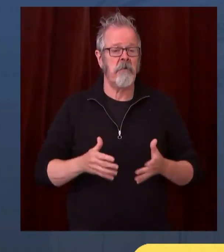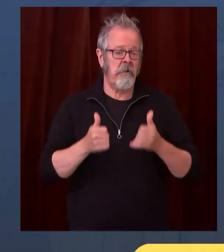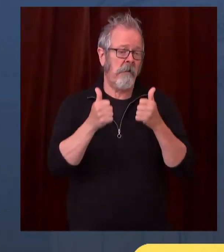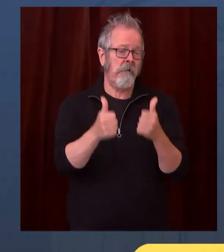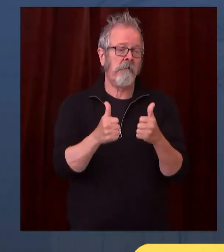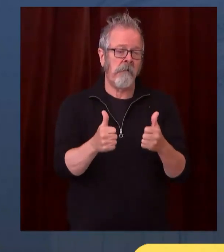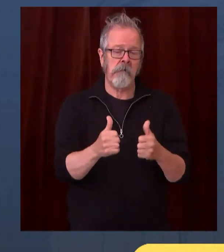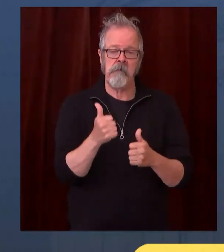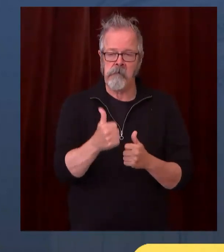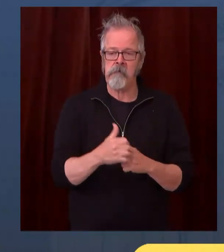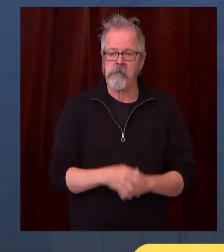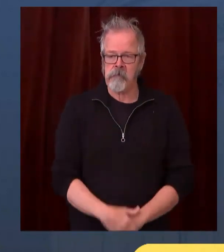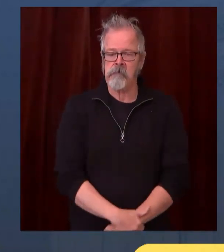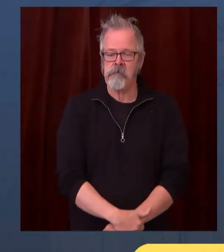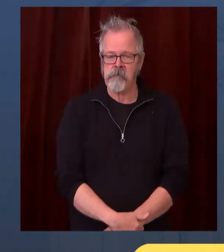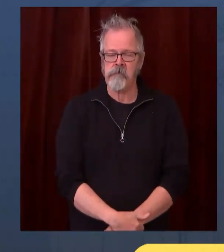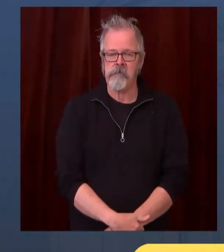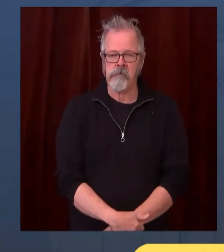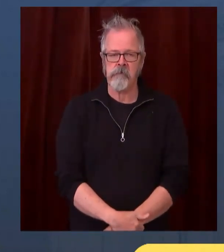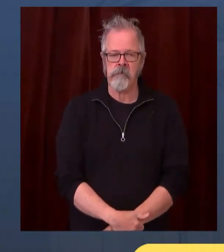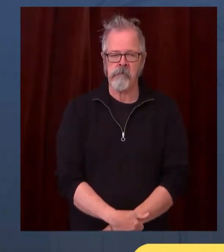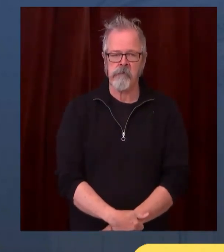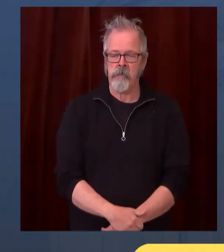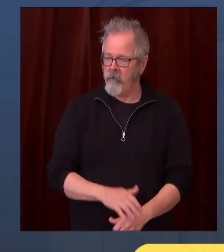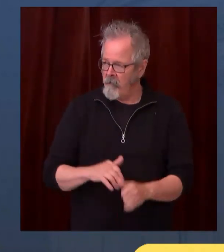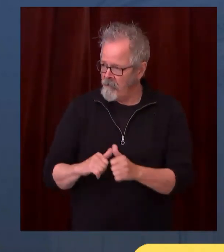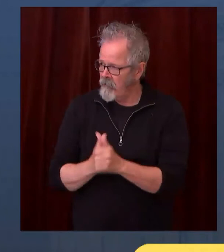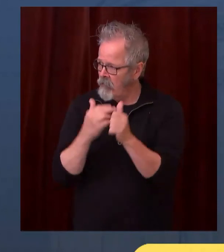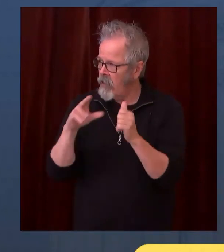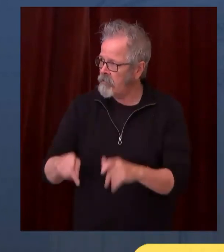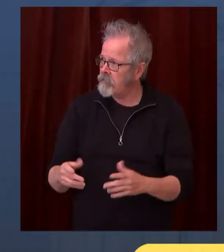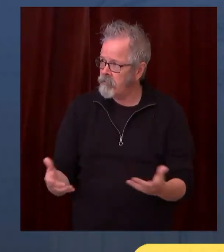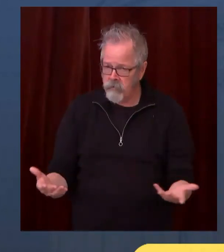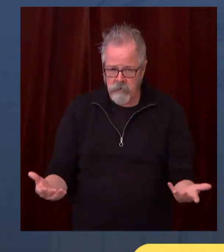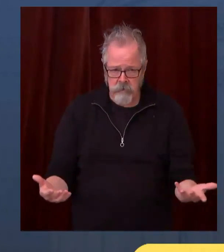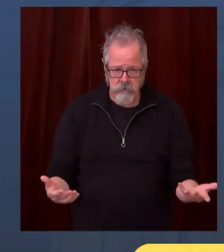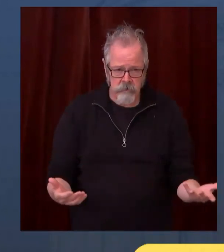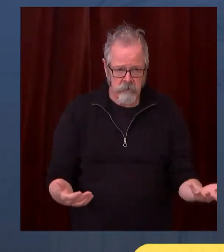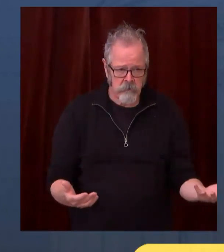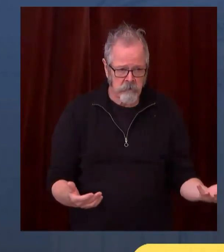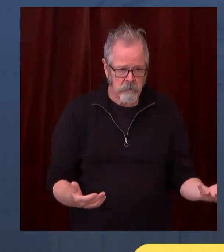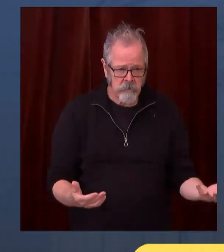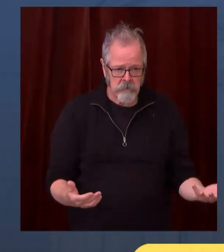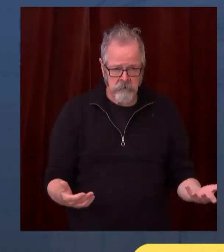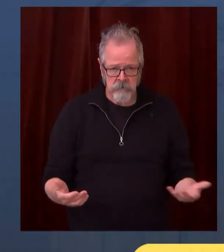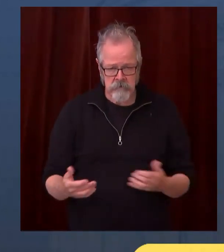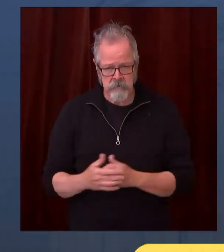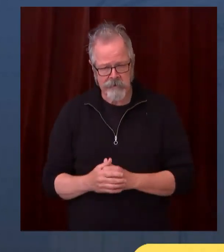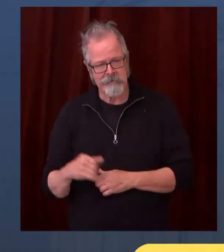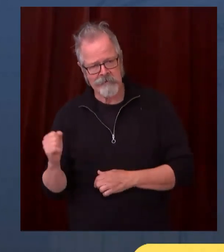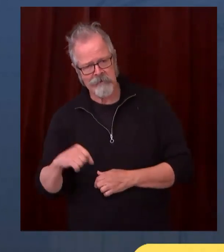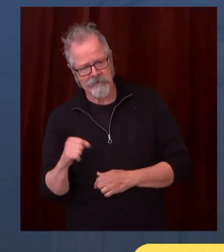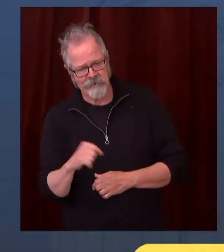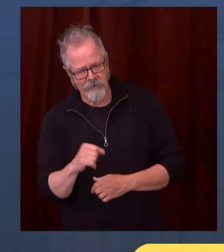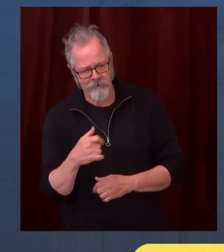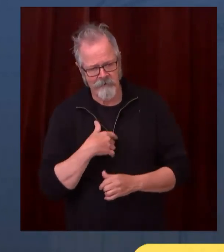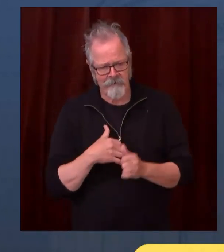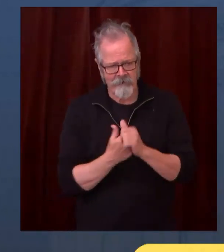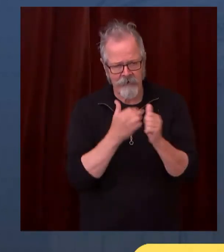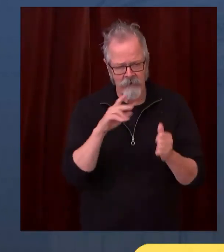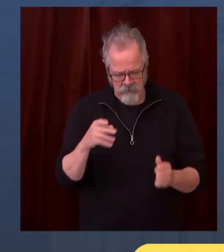Yes, I'm wondering if anyone can talk a bit more specifically about what sort of community transmission rates would keep a facility